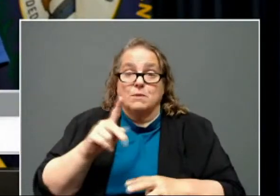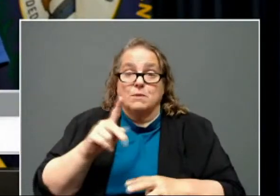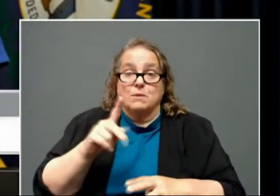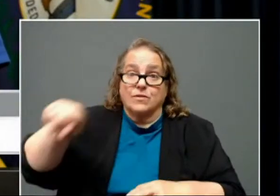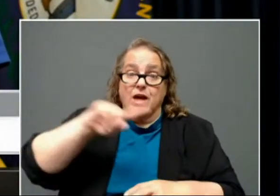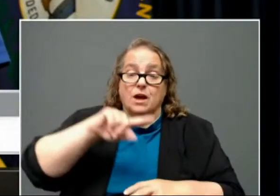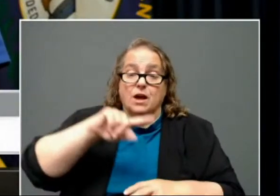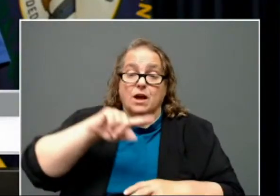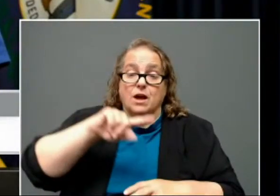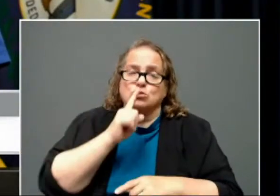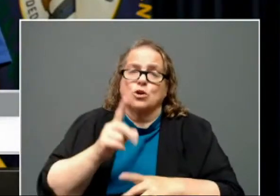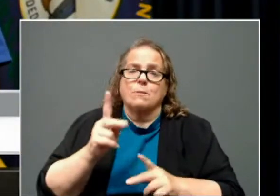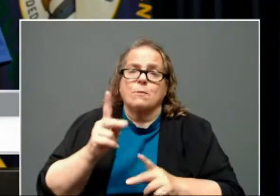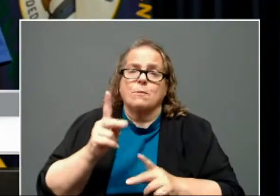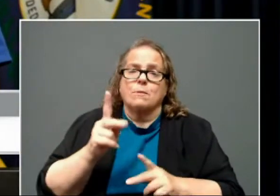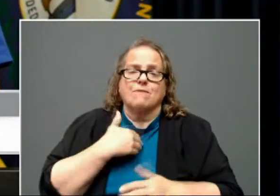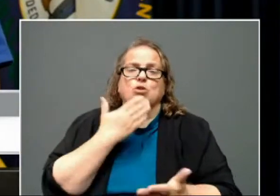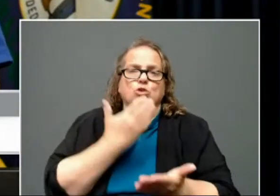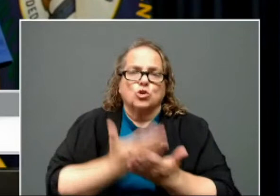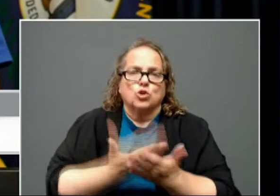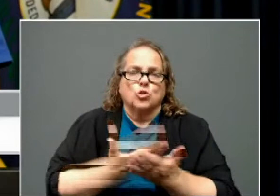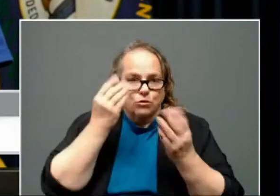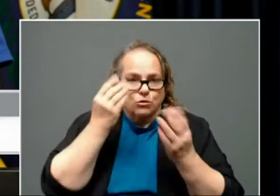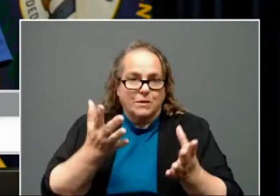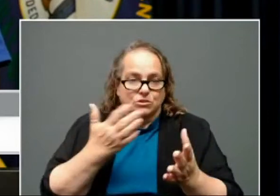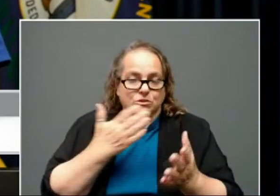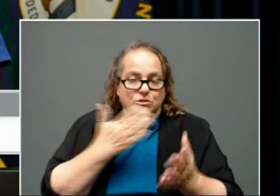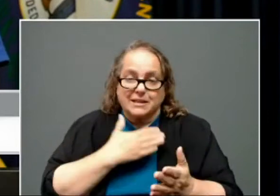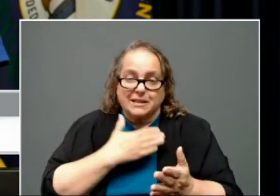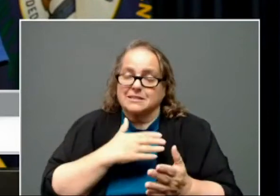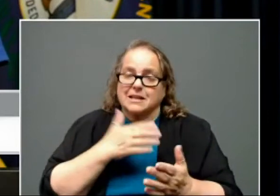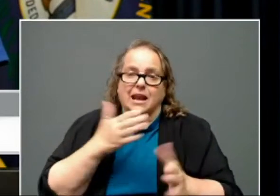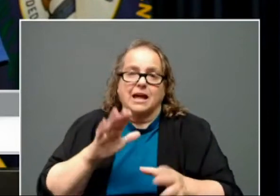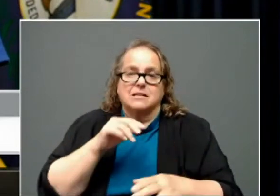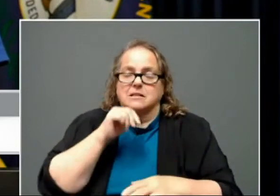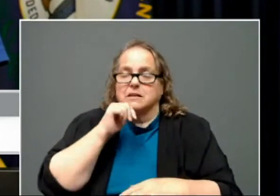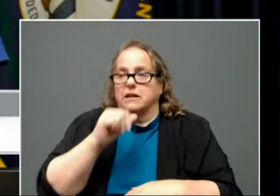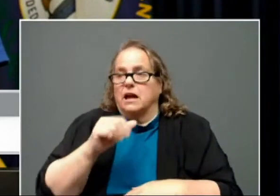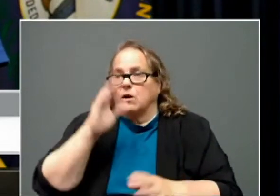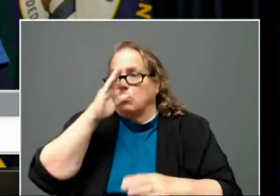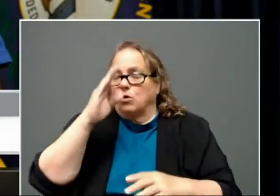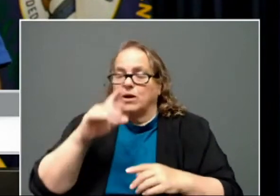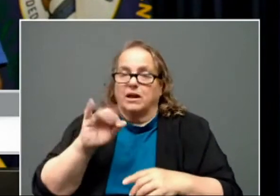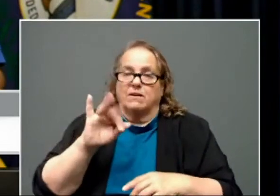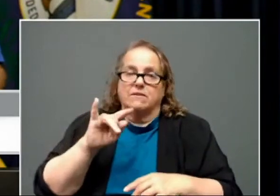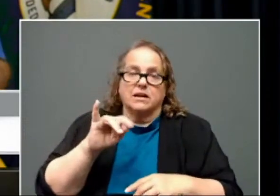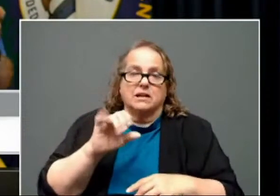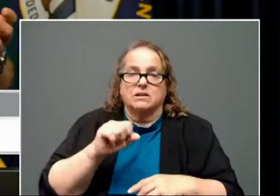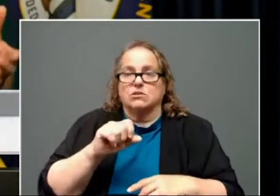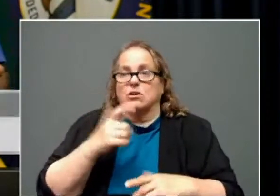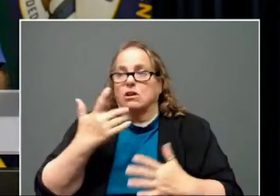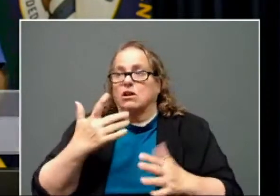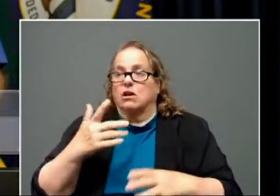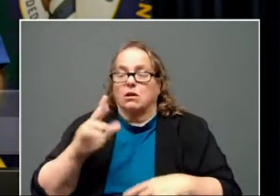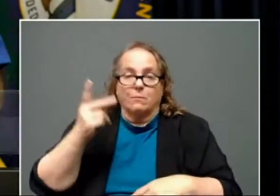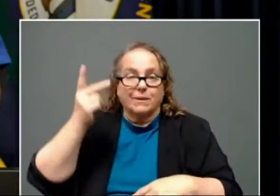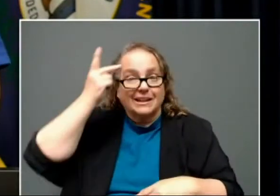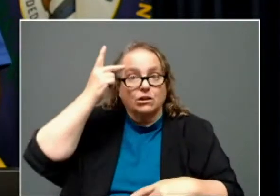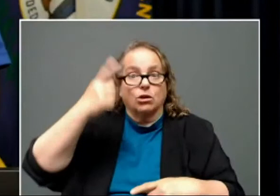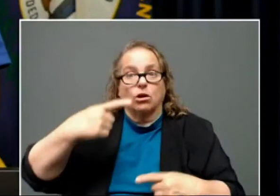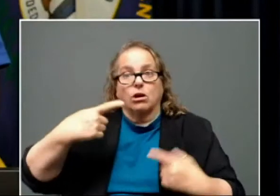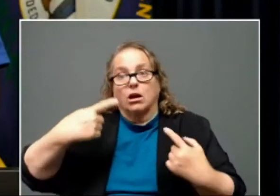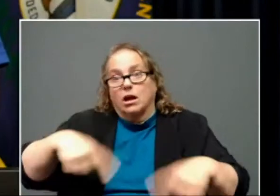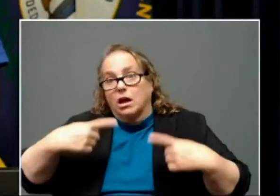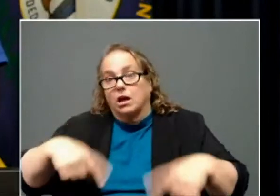have good information. Let's not get caught up in the drama of people arguing with